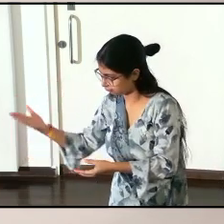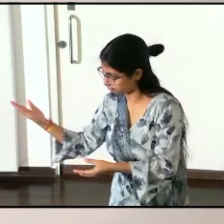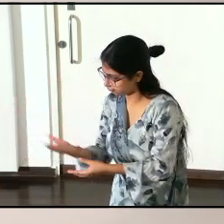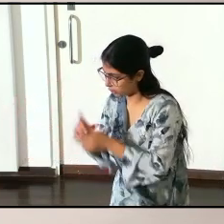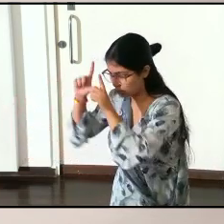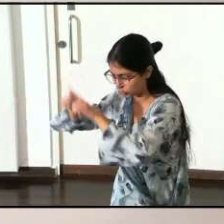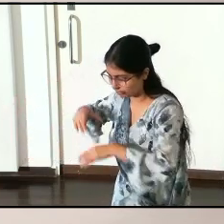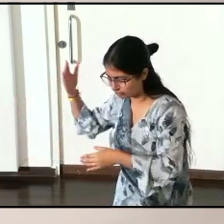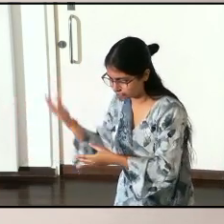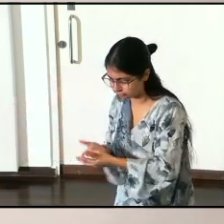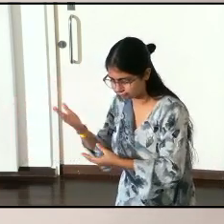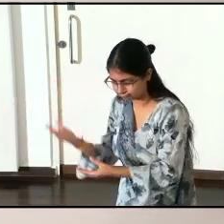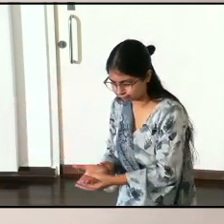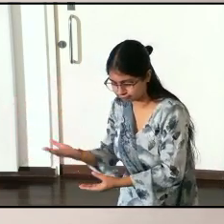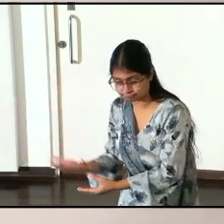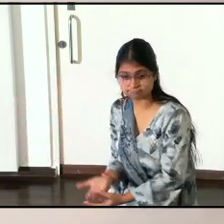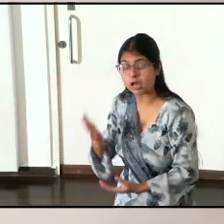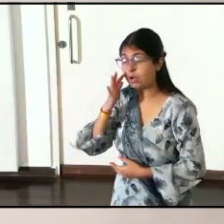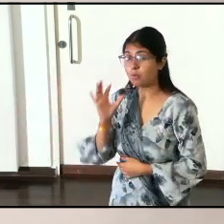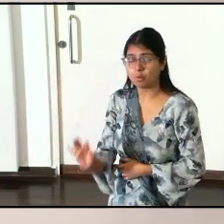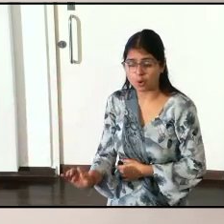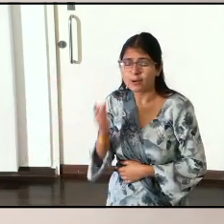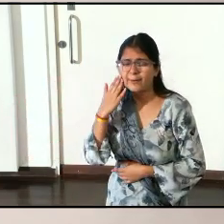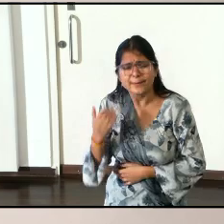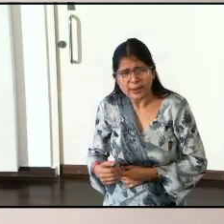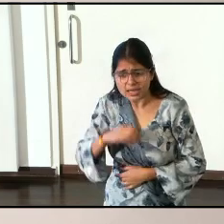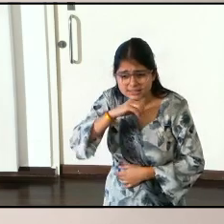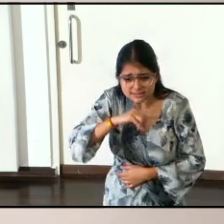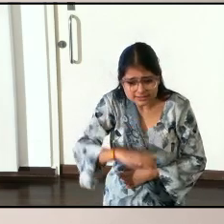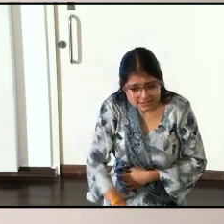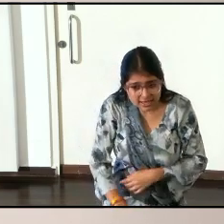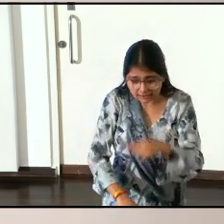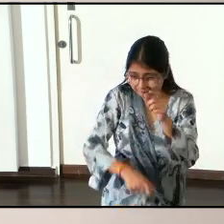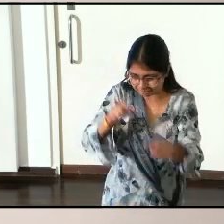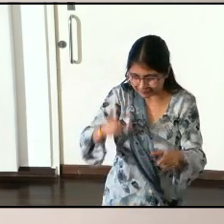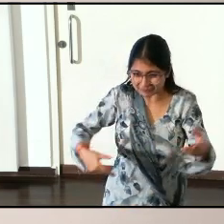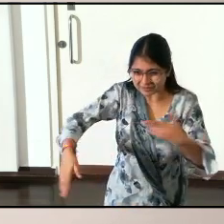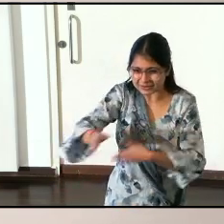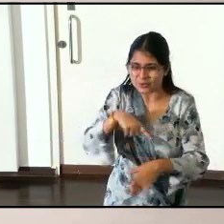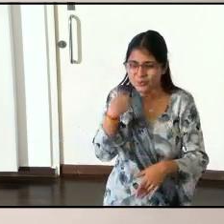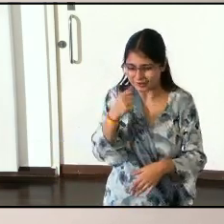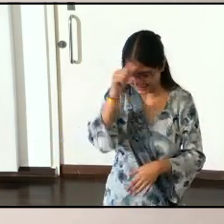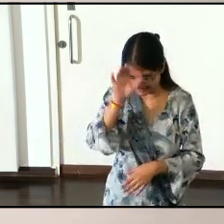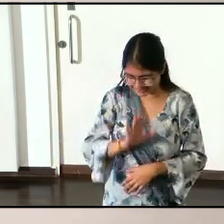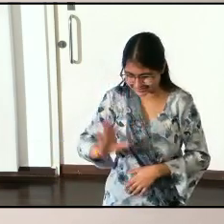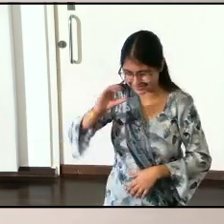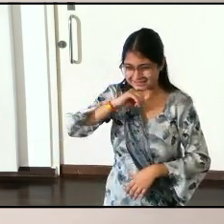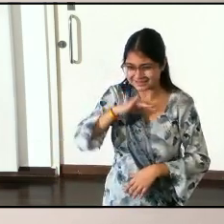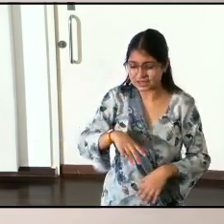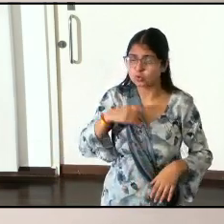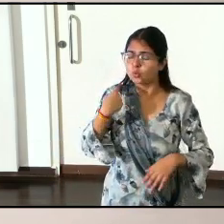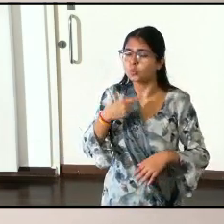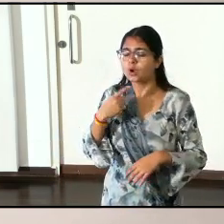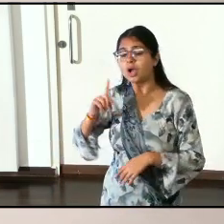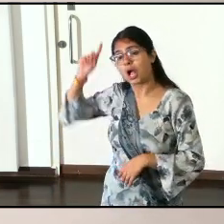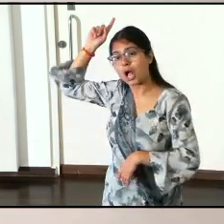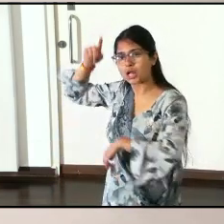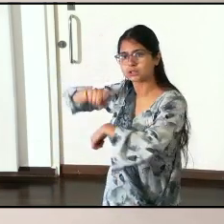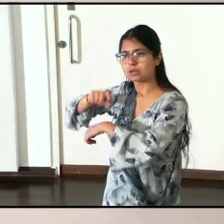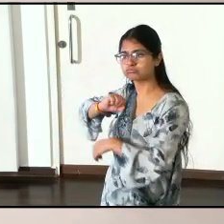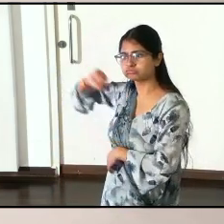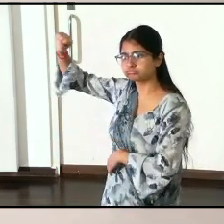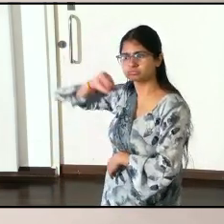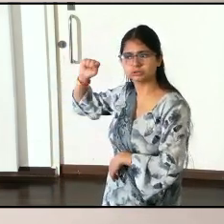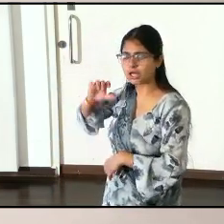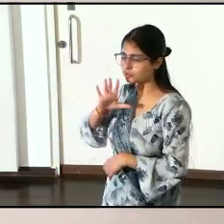for, let's say, a younger generation of Indians who didn't live through those protests